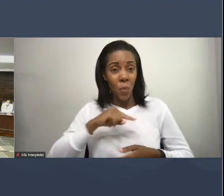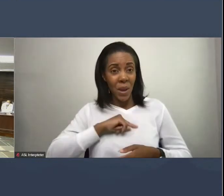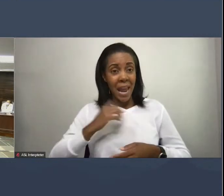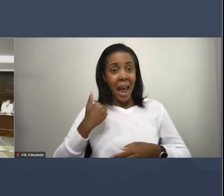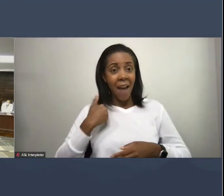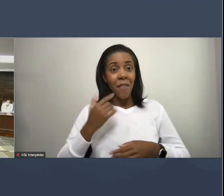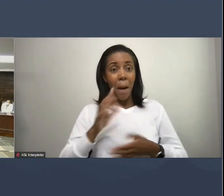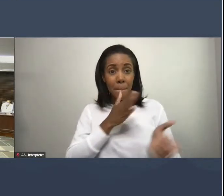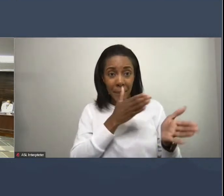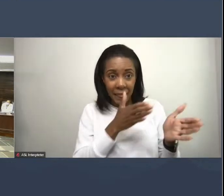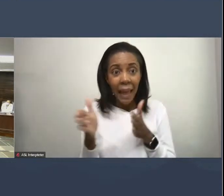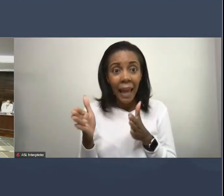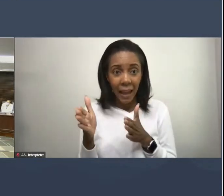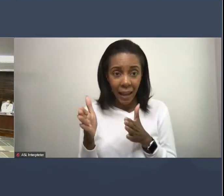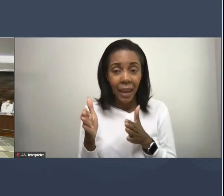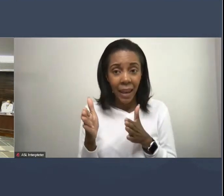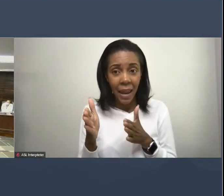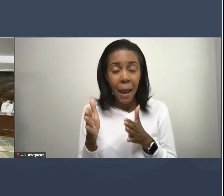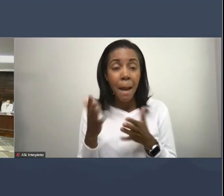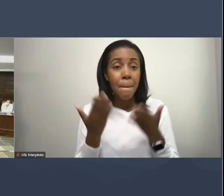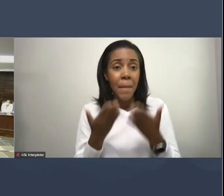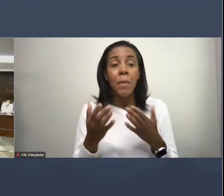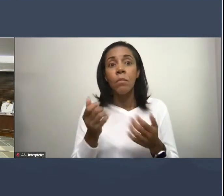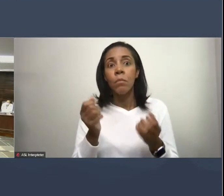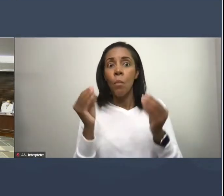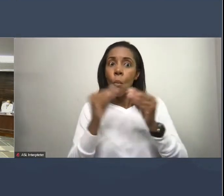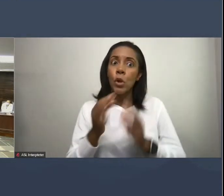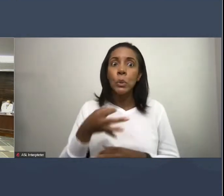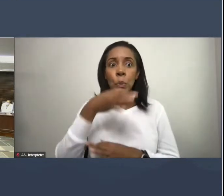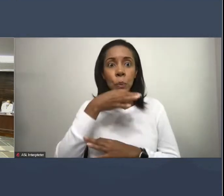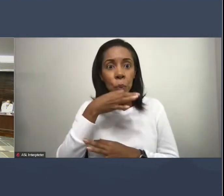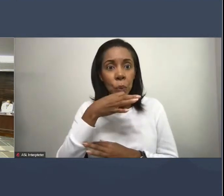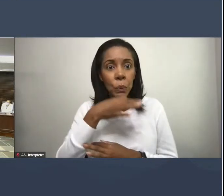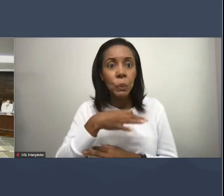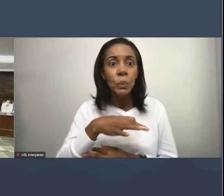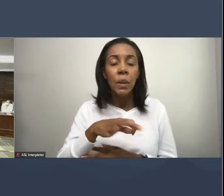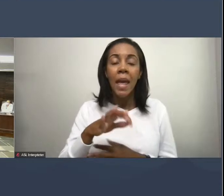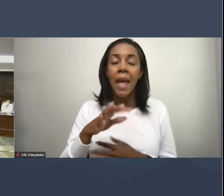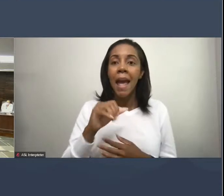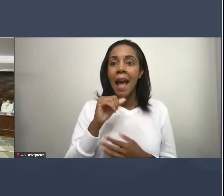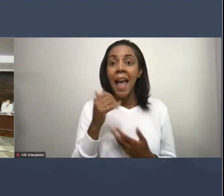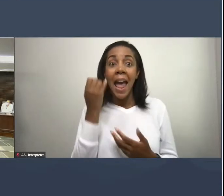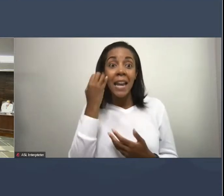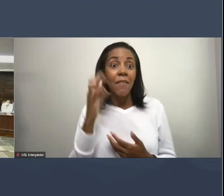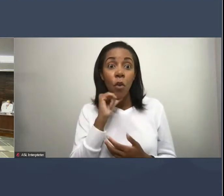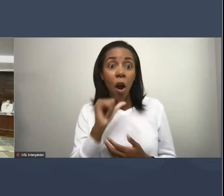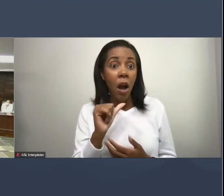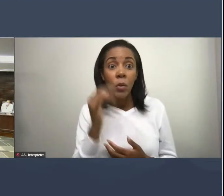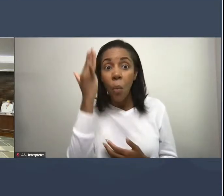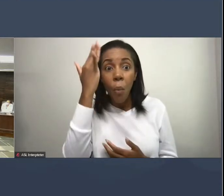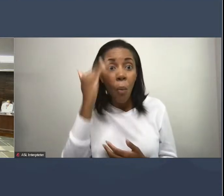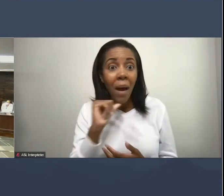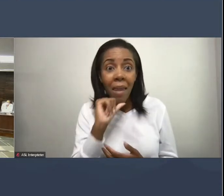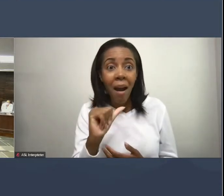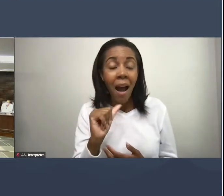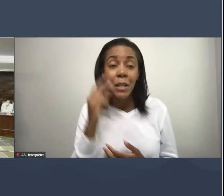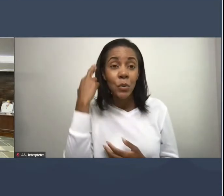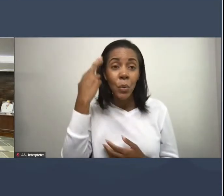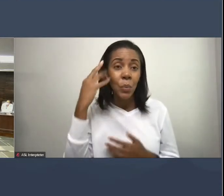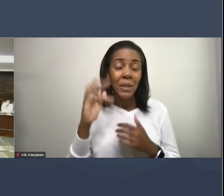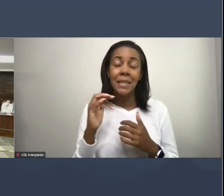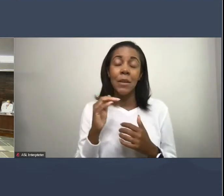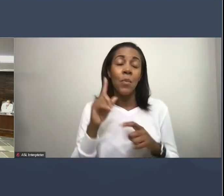you know, can get this done sooner? And if not, why not? Is there a reason that we couldn't do it